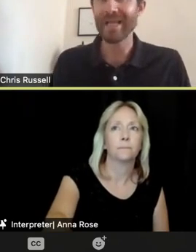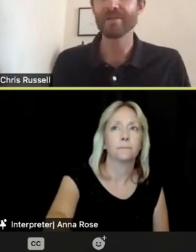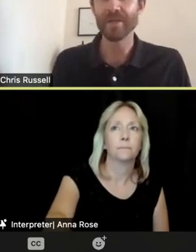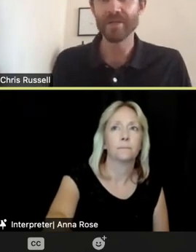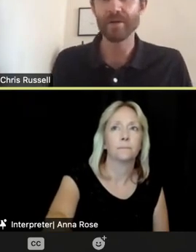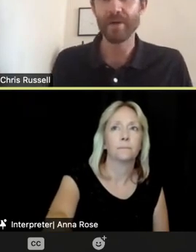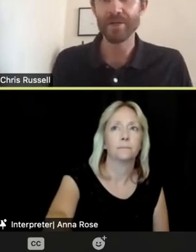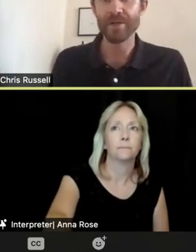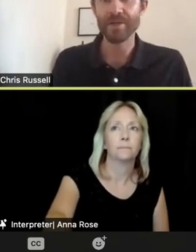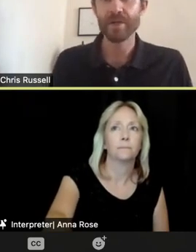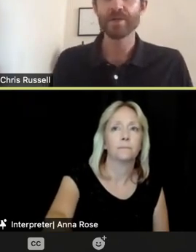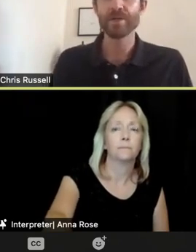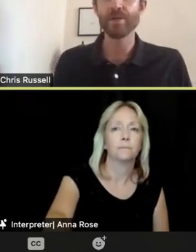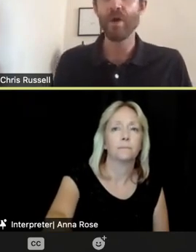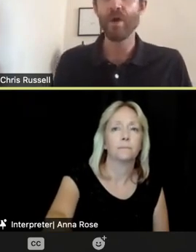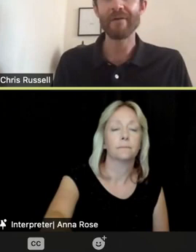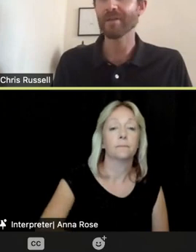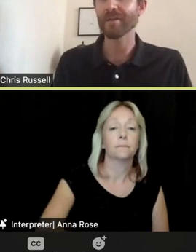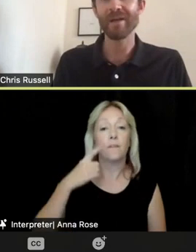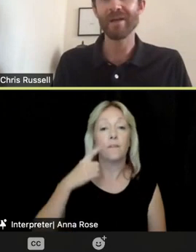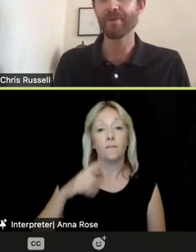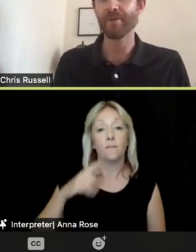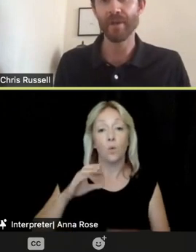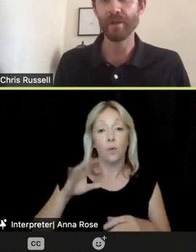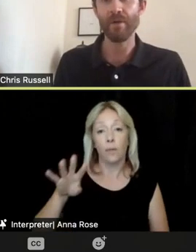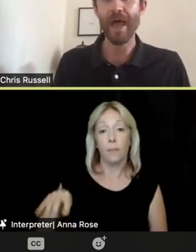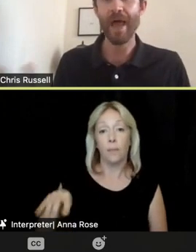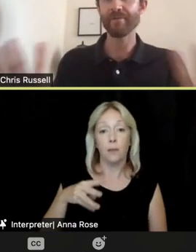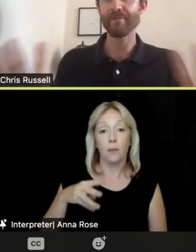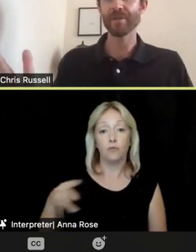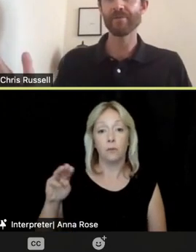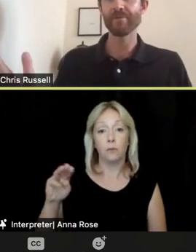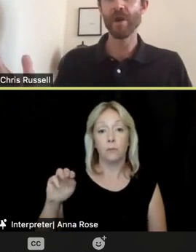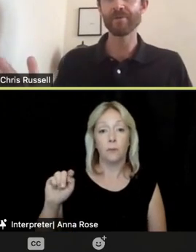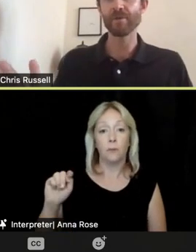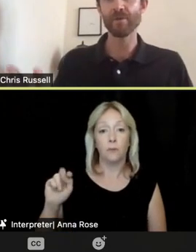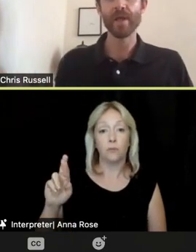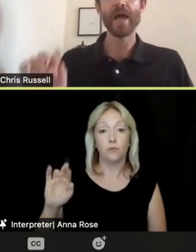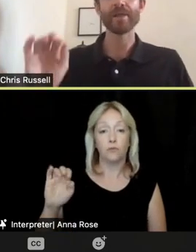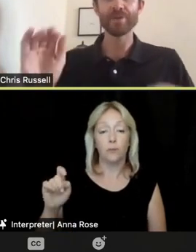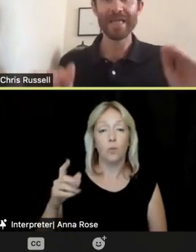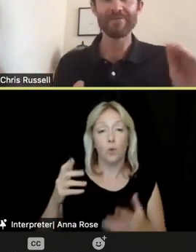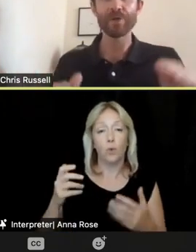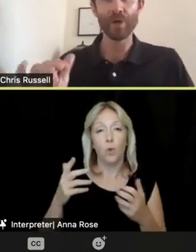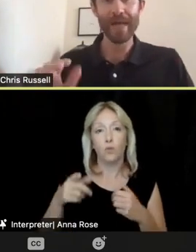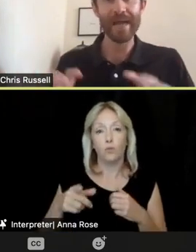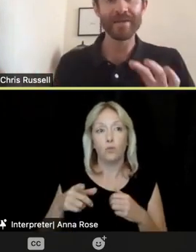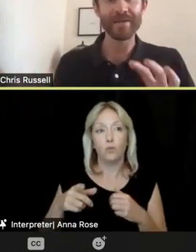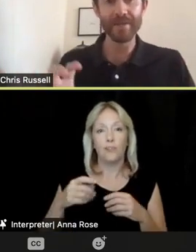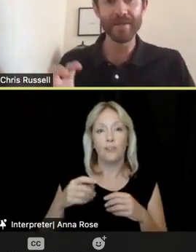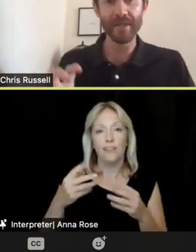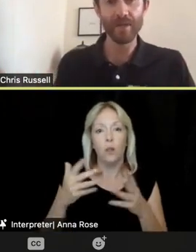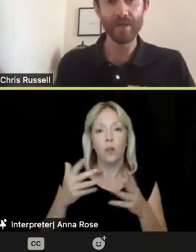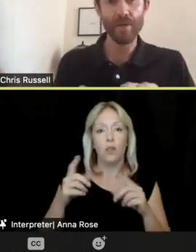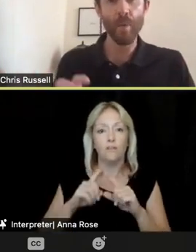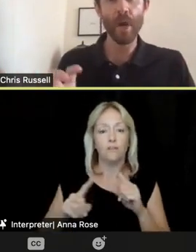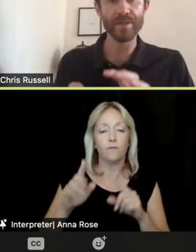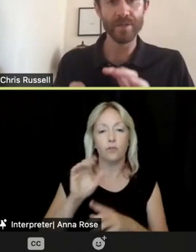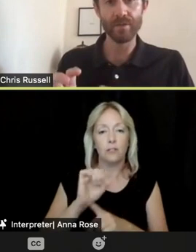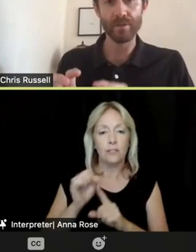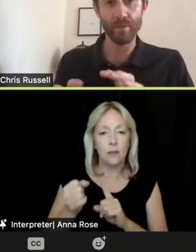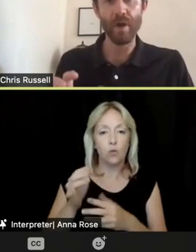really extensive considerations so you don't have to think of everything. You have everything in front of you and you just have to look at it and